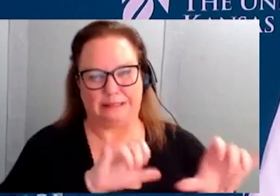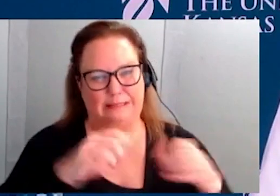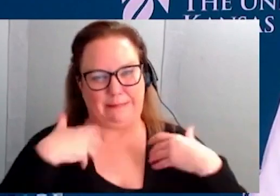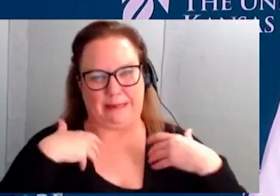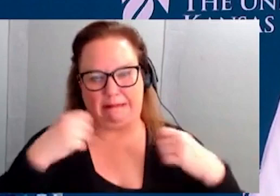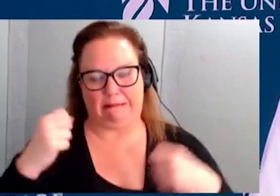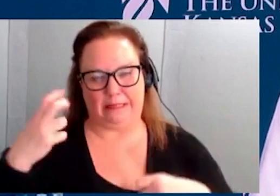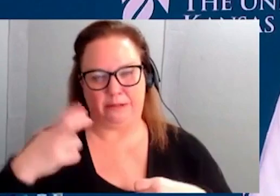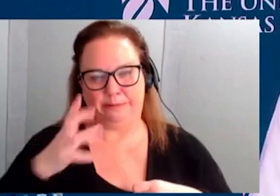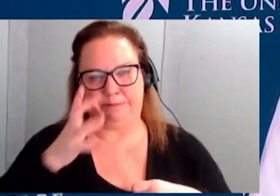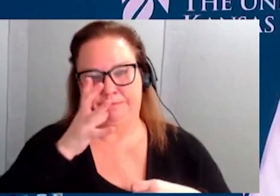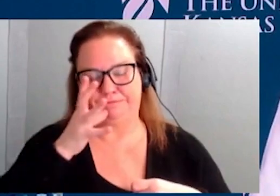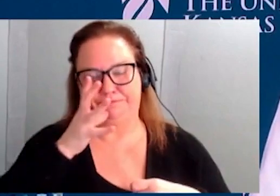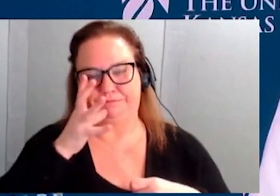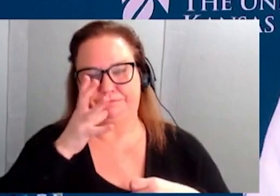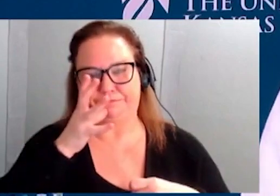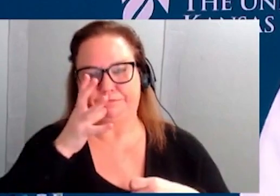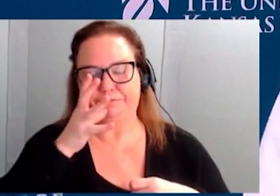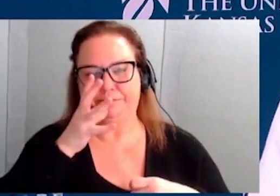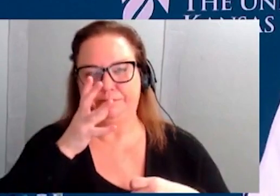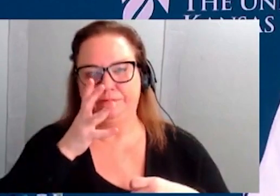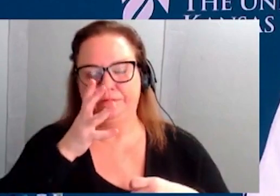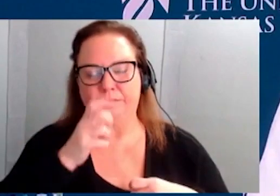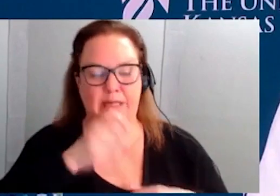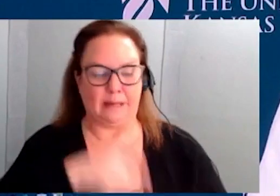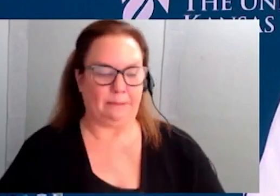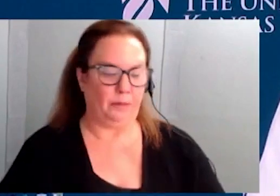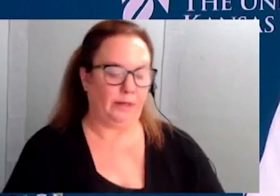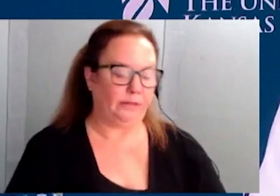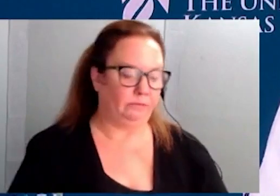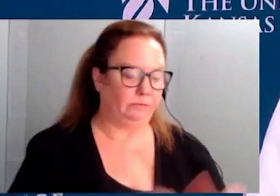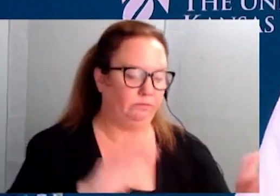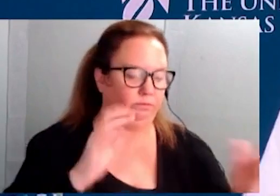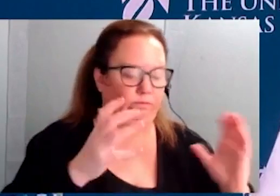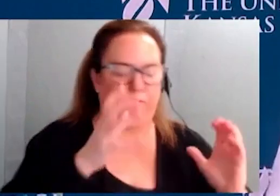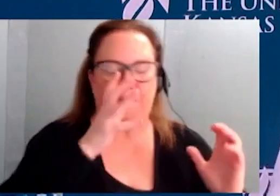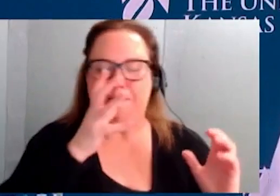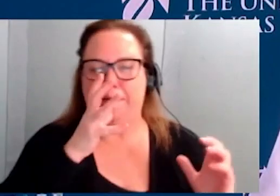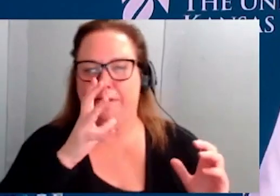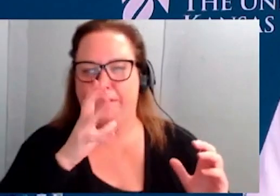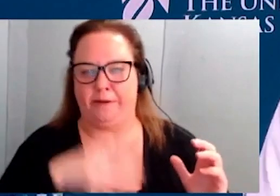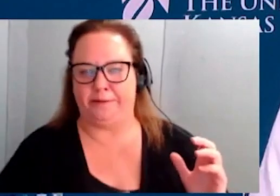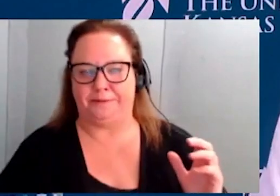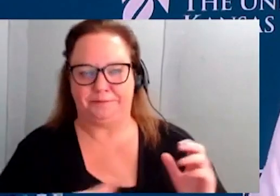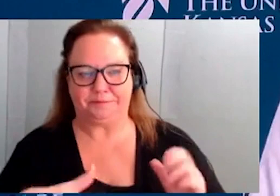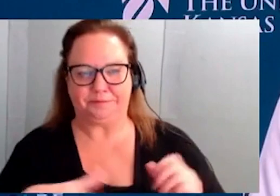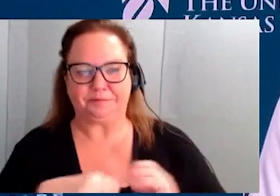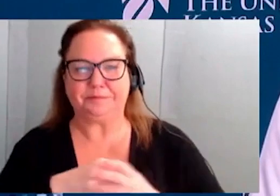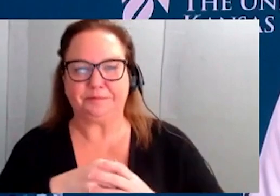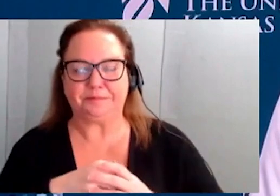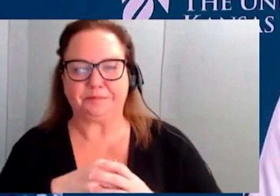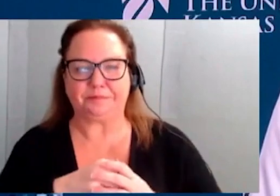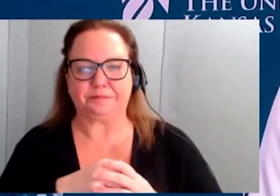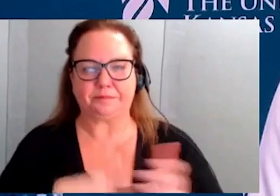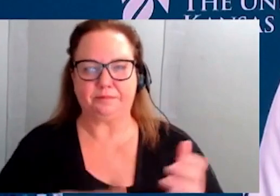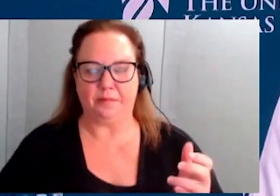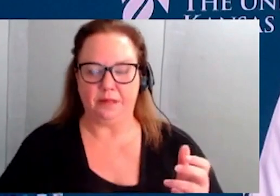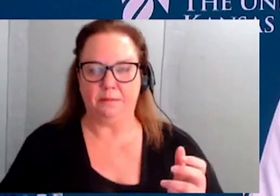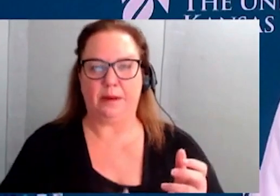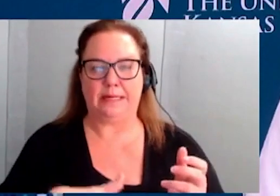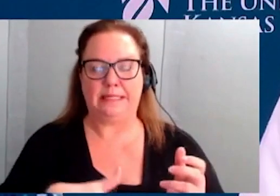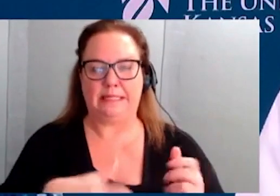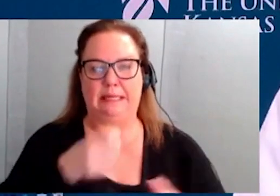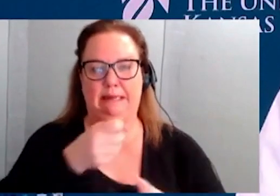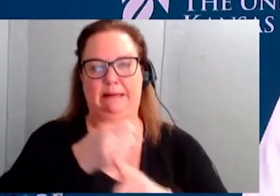mom that's currently not pregnant versus a mother that was currently pregnant, because of the pregnancy effect on